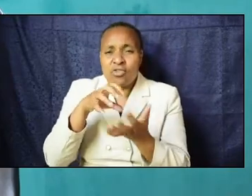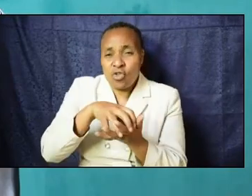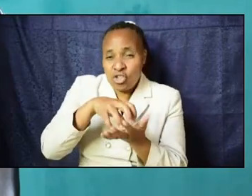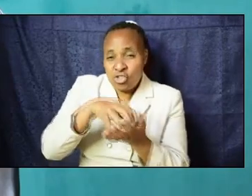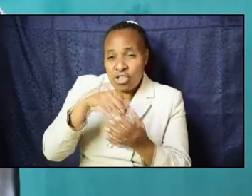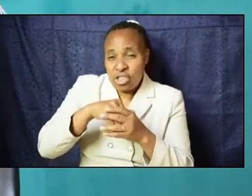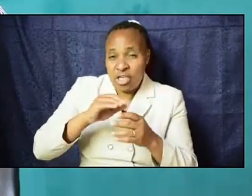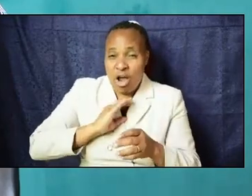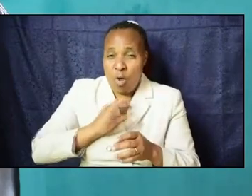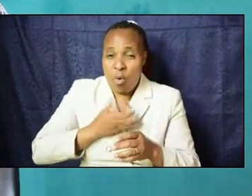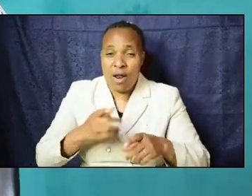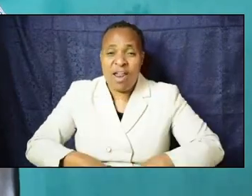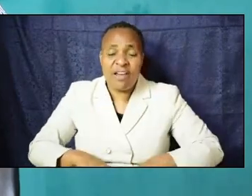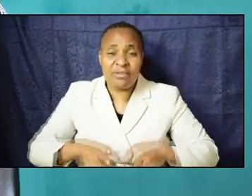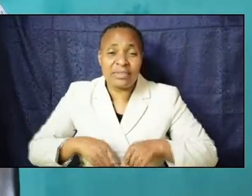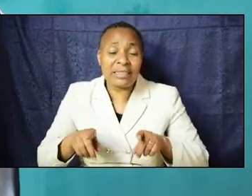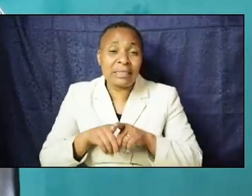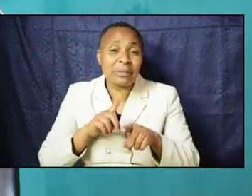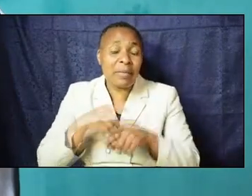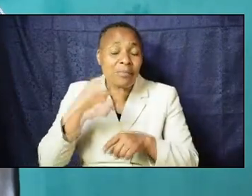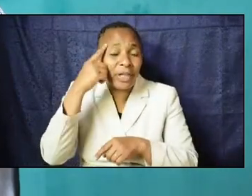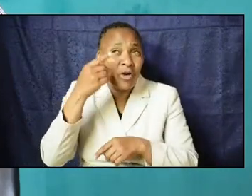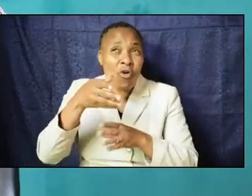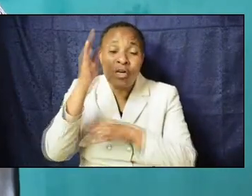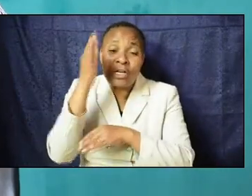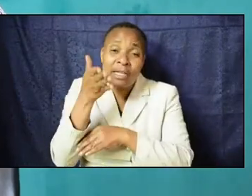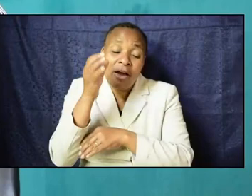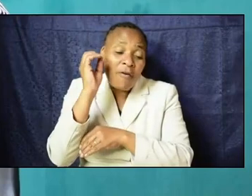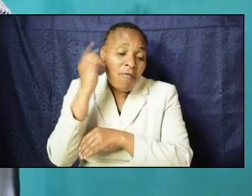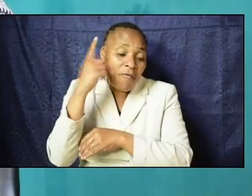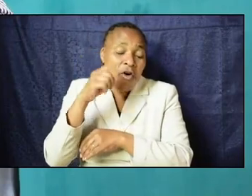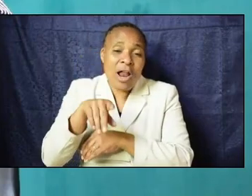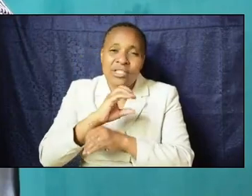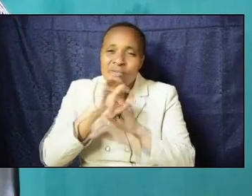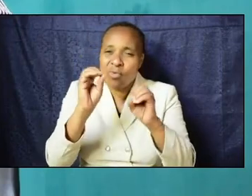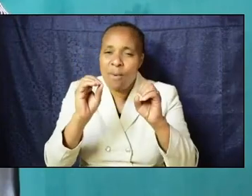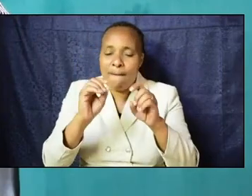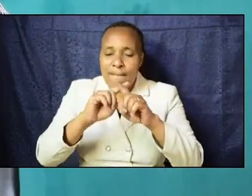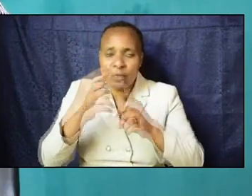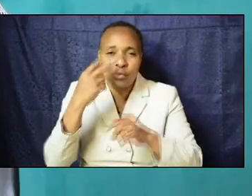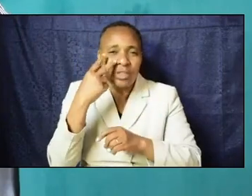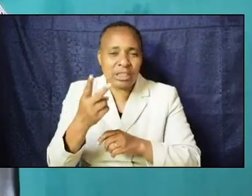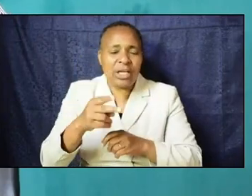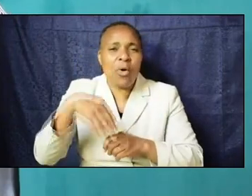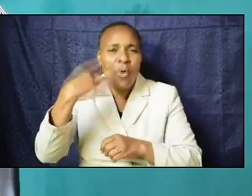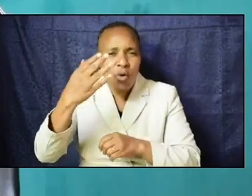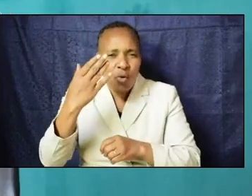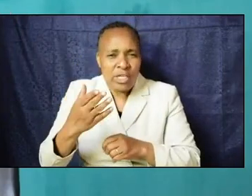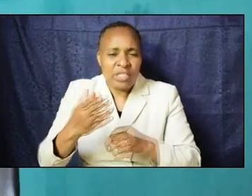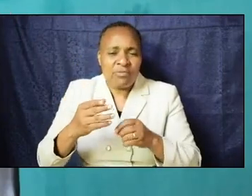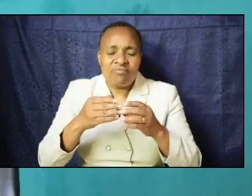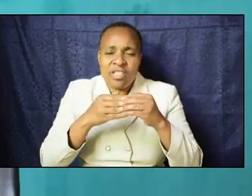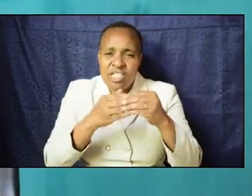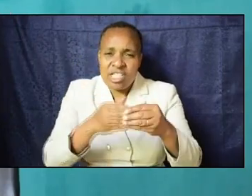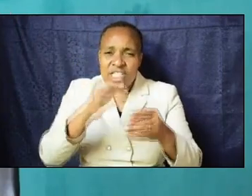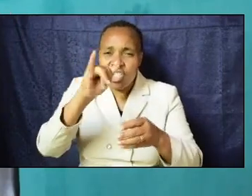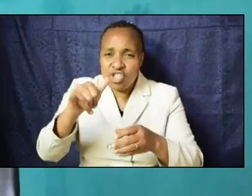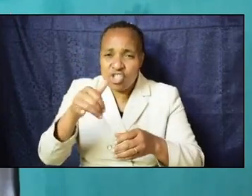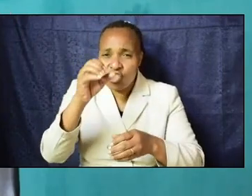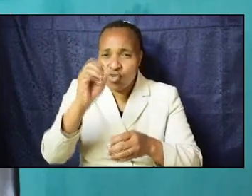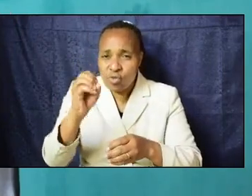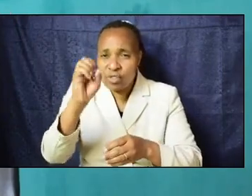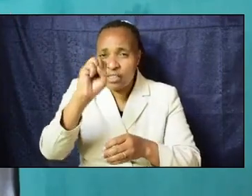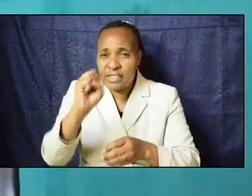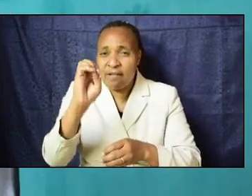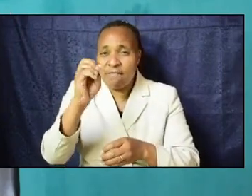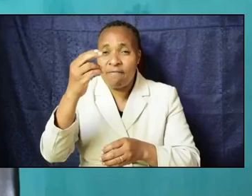Even when we think that God is not there for us, we see that God was always leading Joseph. Like it's him who decided